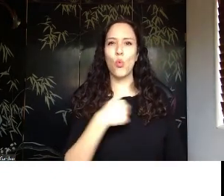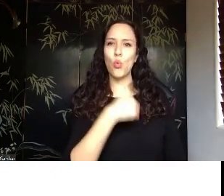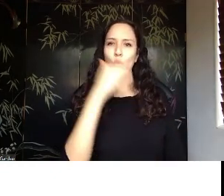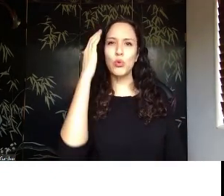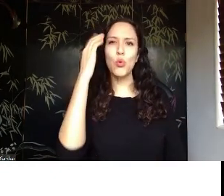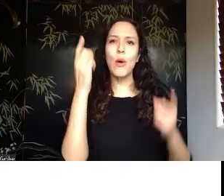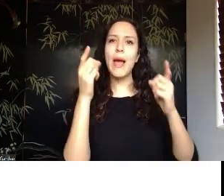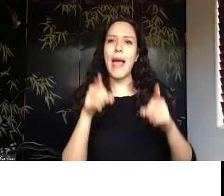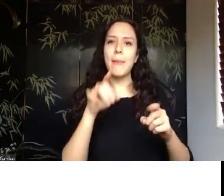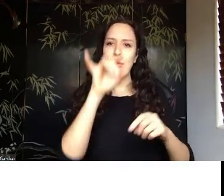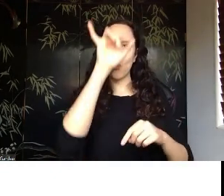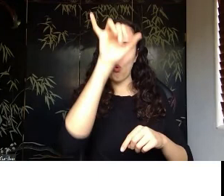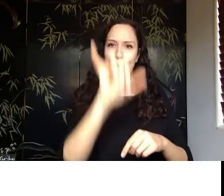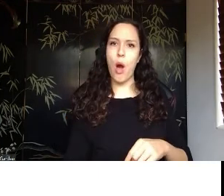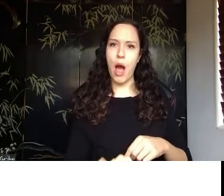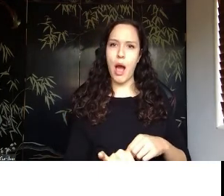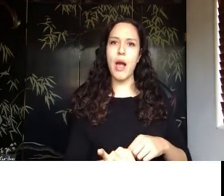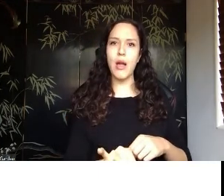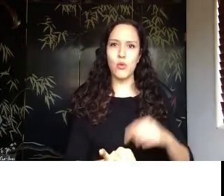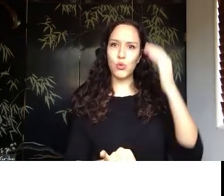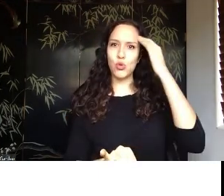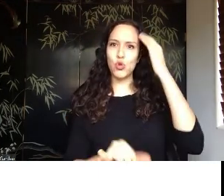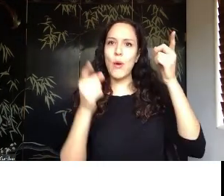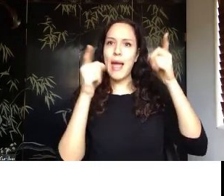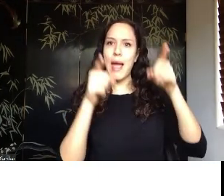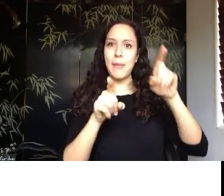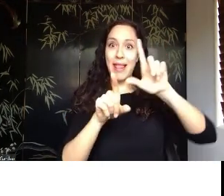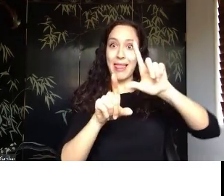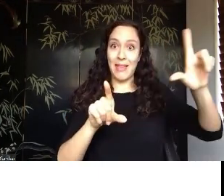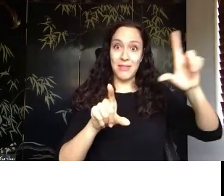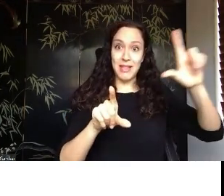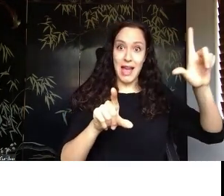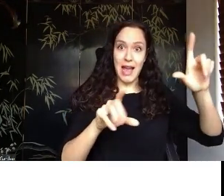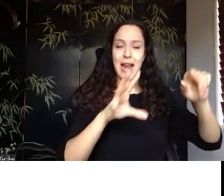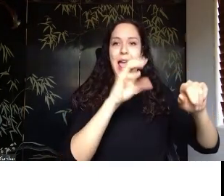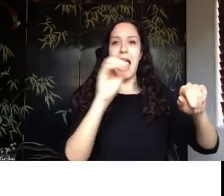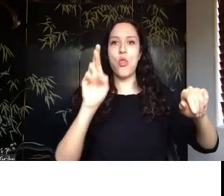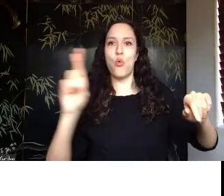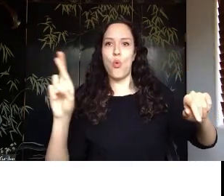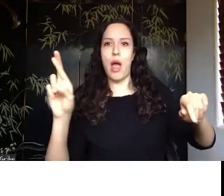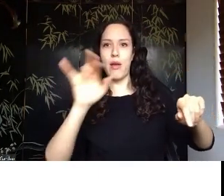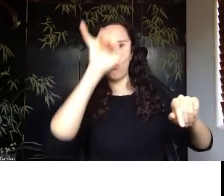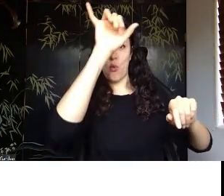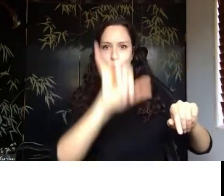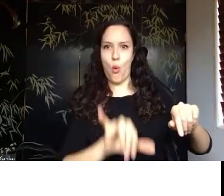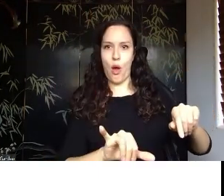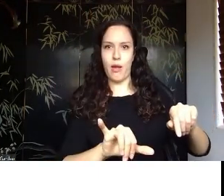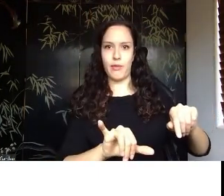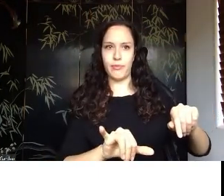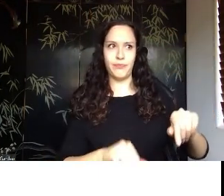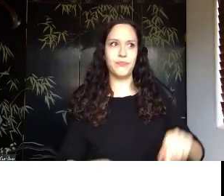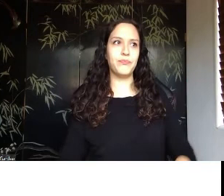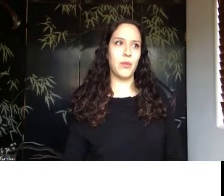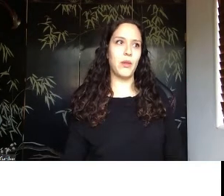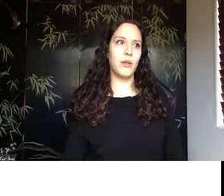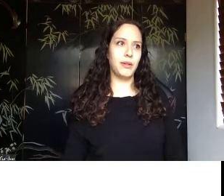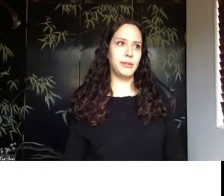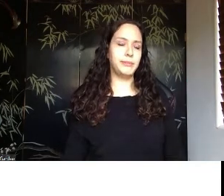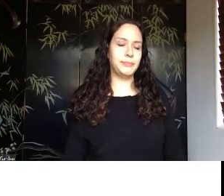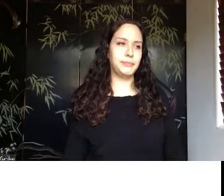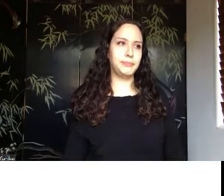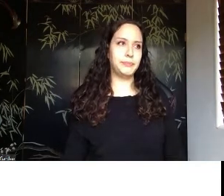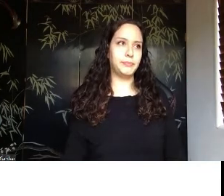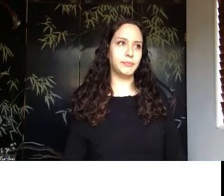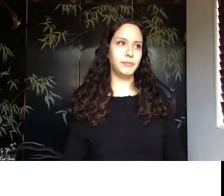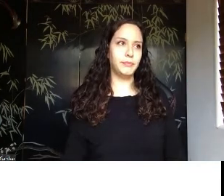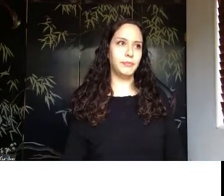on the y-axis, we knew what was happening to the left of the y-axis, and what was happening to the right of the y-axis. Okay,